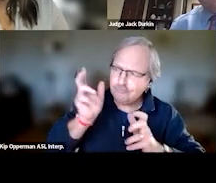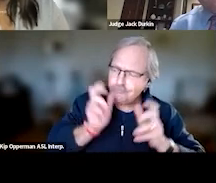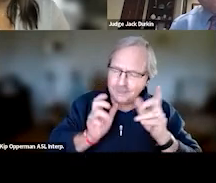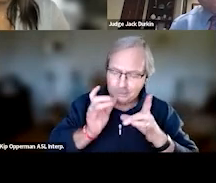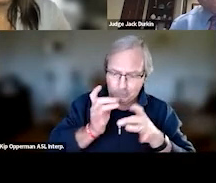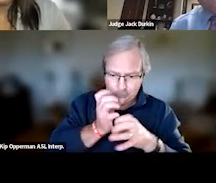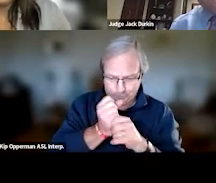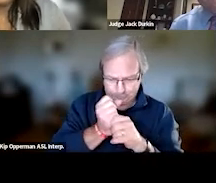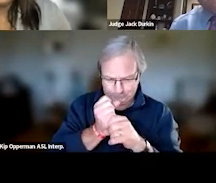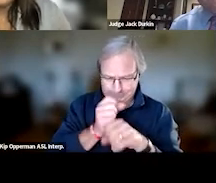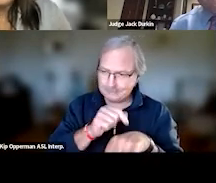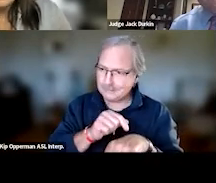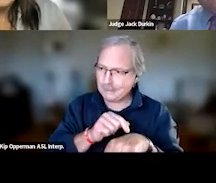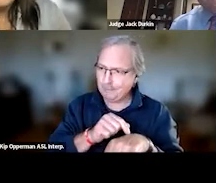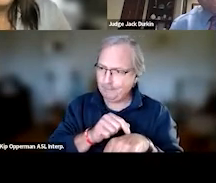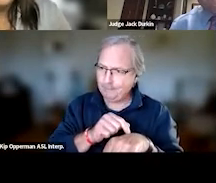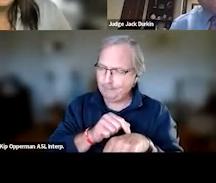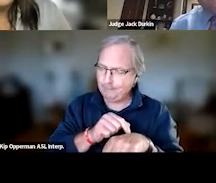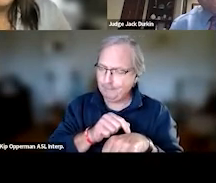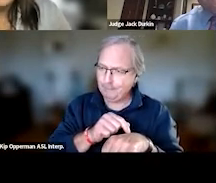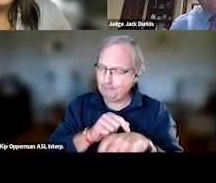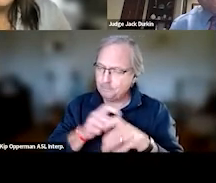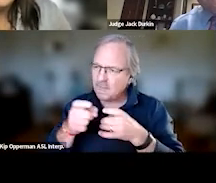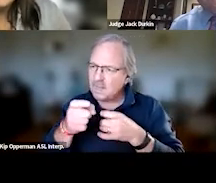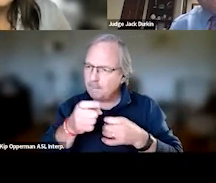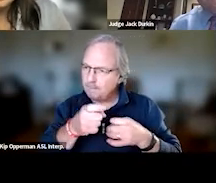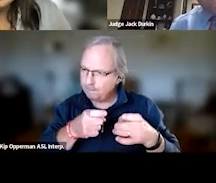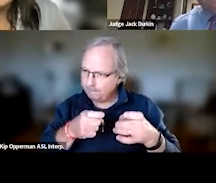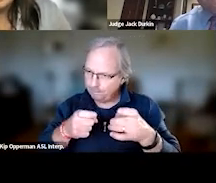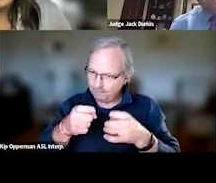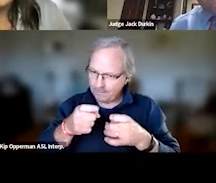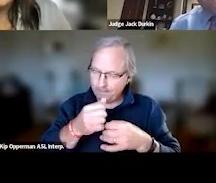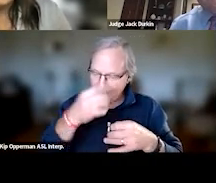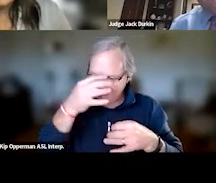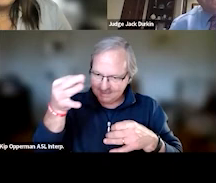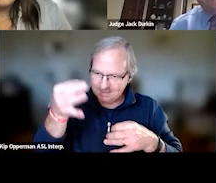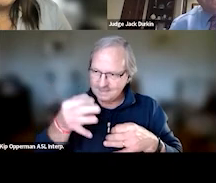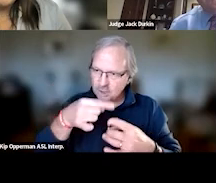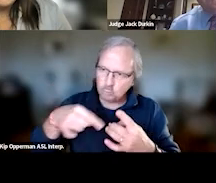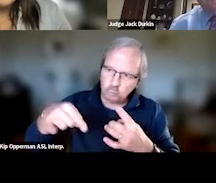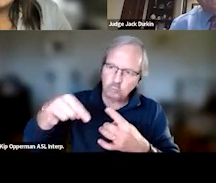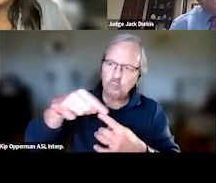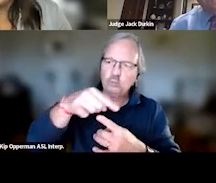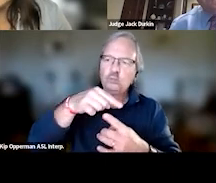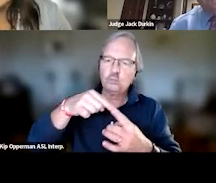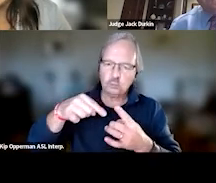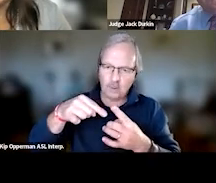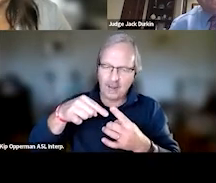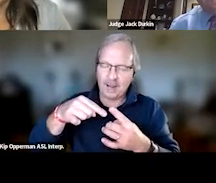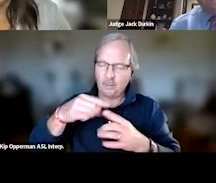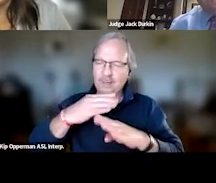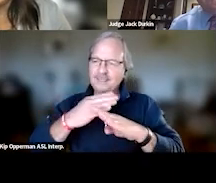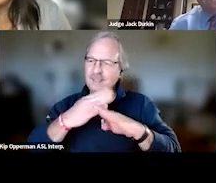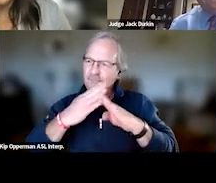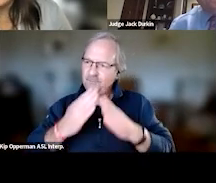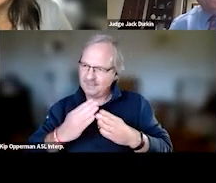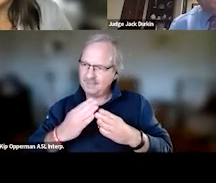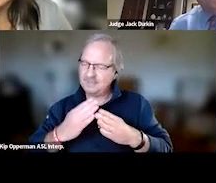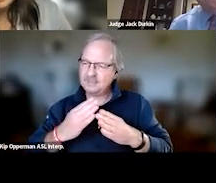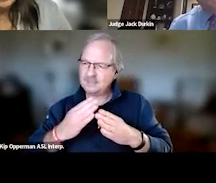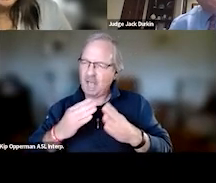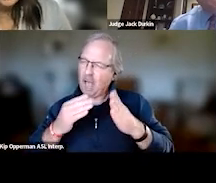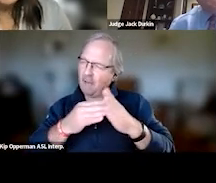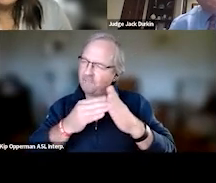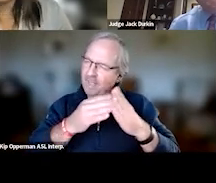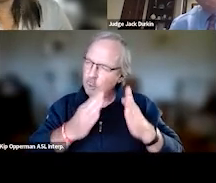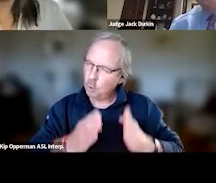of time to be able to manage and to make decisions around defendants, offenders, you know, next